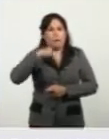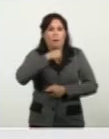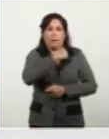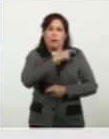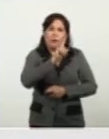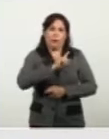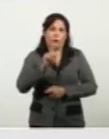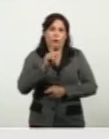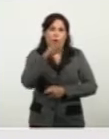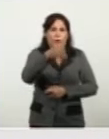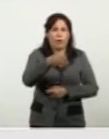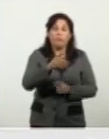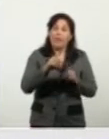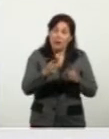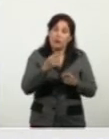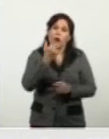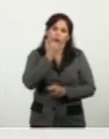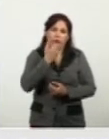violations.